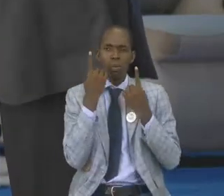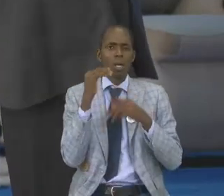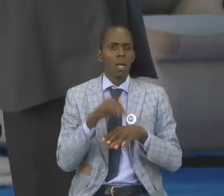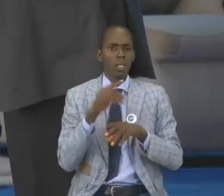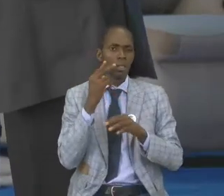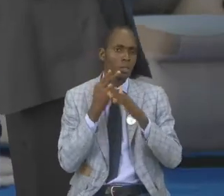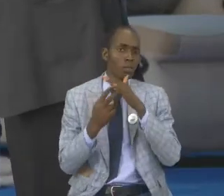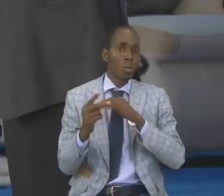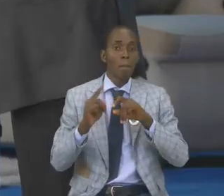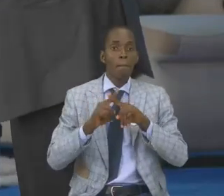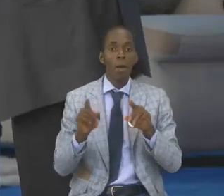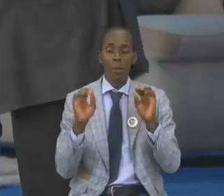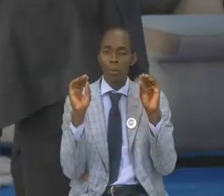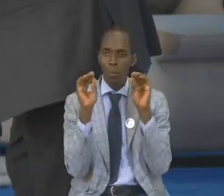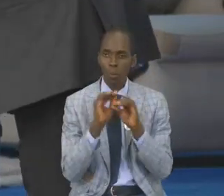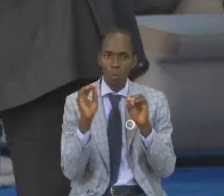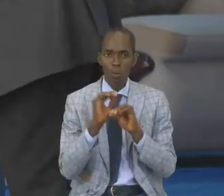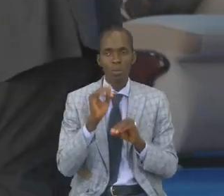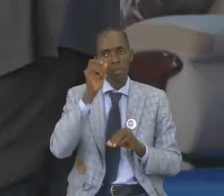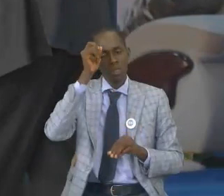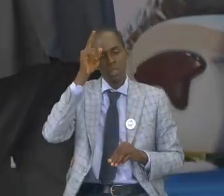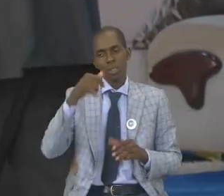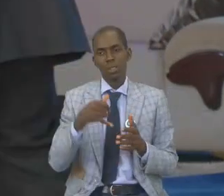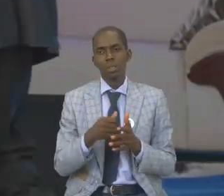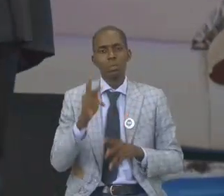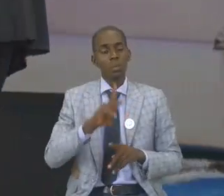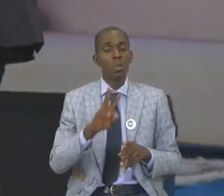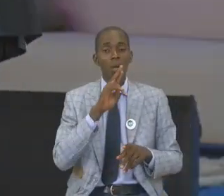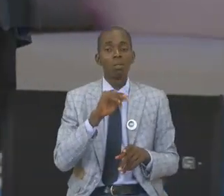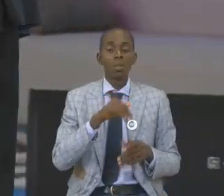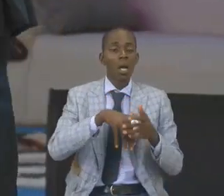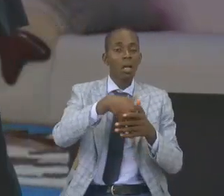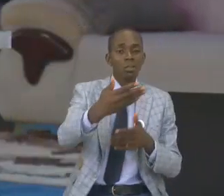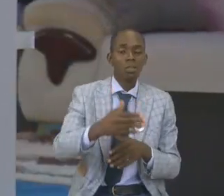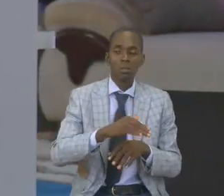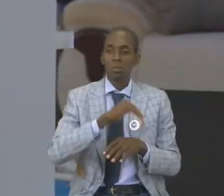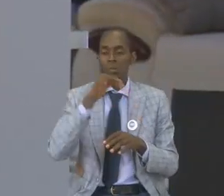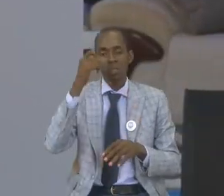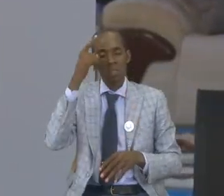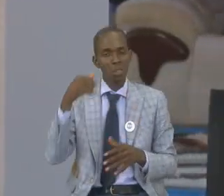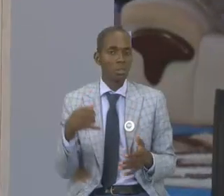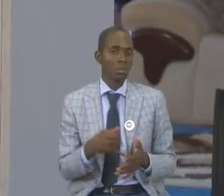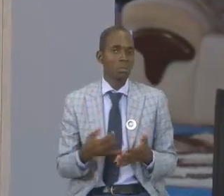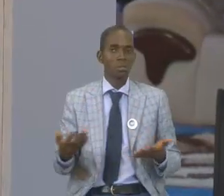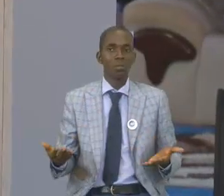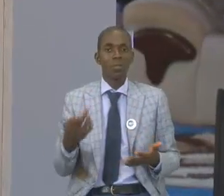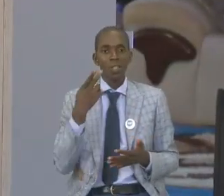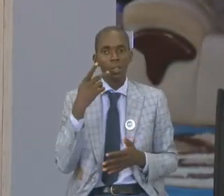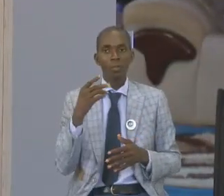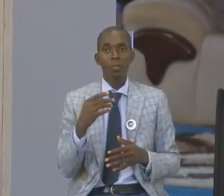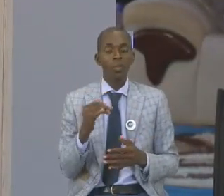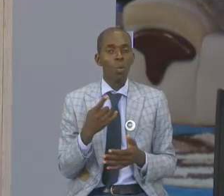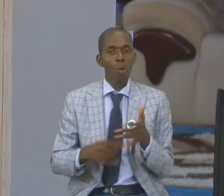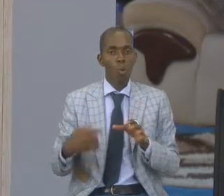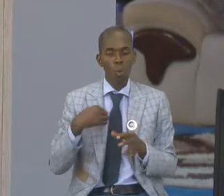But none outside, people were just living their lives. None understood it. Look at Daniel. What do we learn